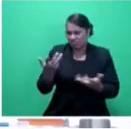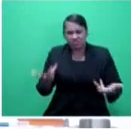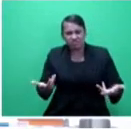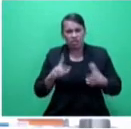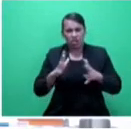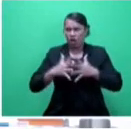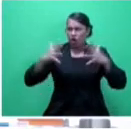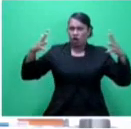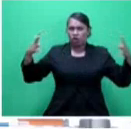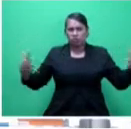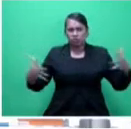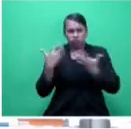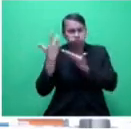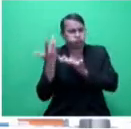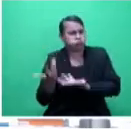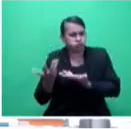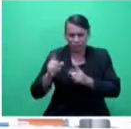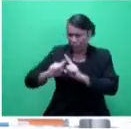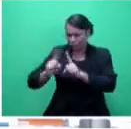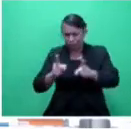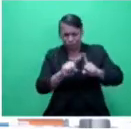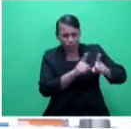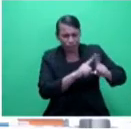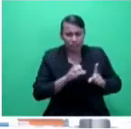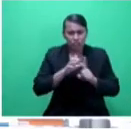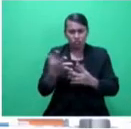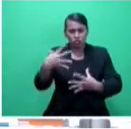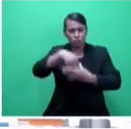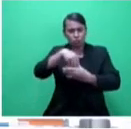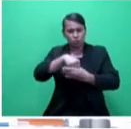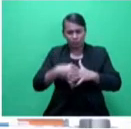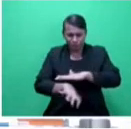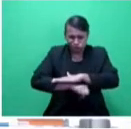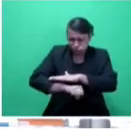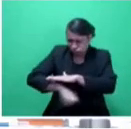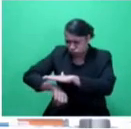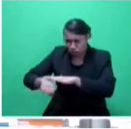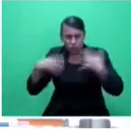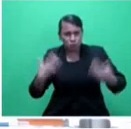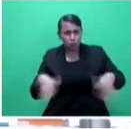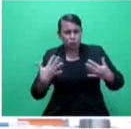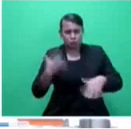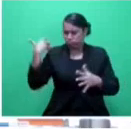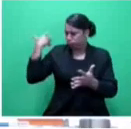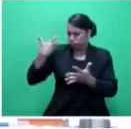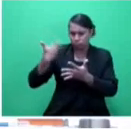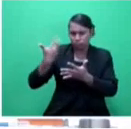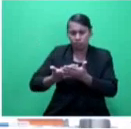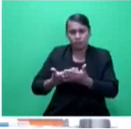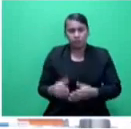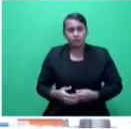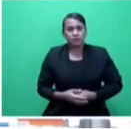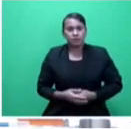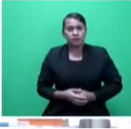and overburdensome bureaucracy that was actually inherited through Water and Sewage Department to WEF. And those issues